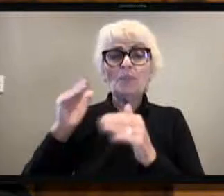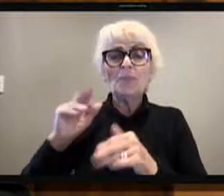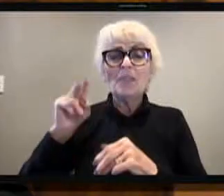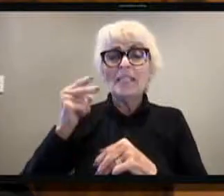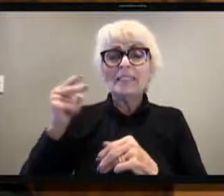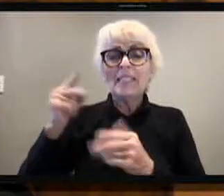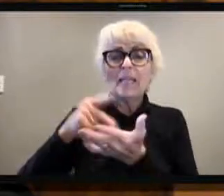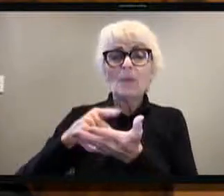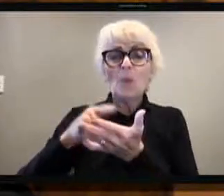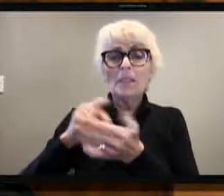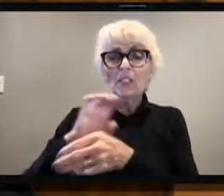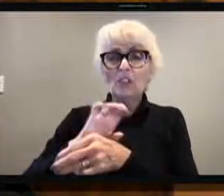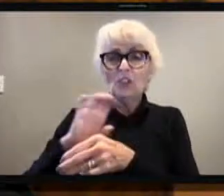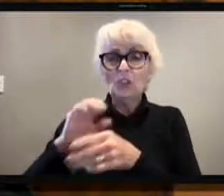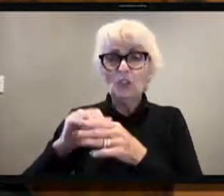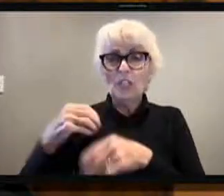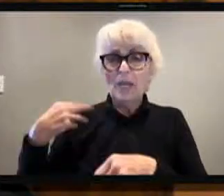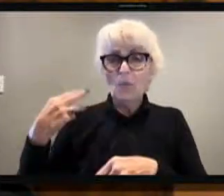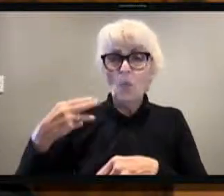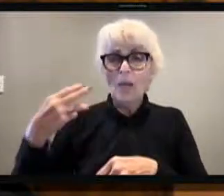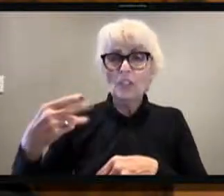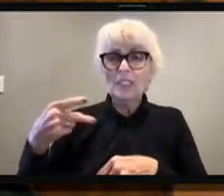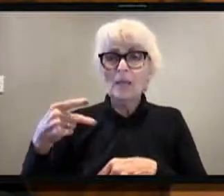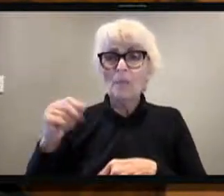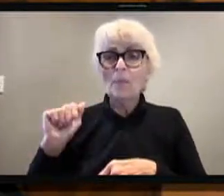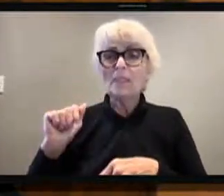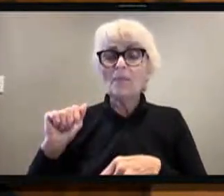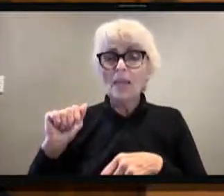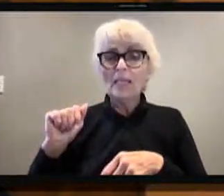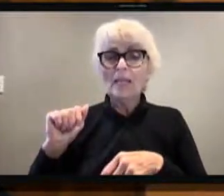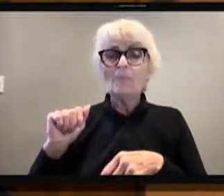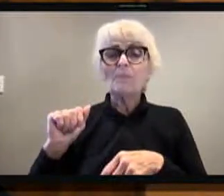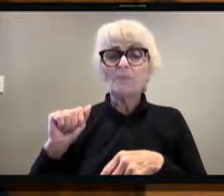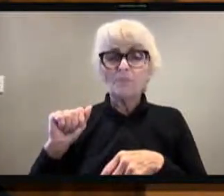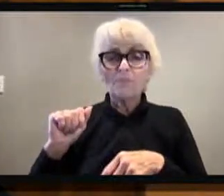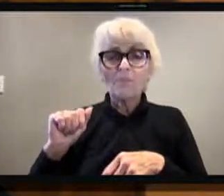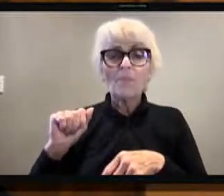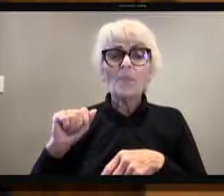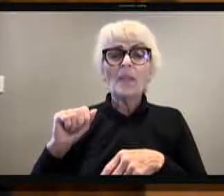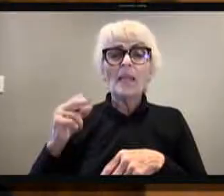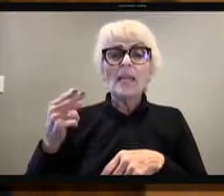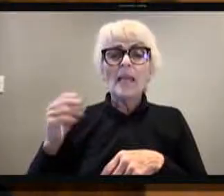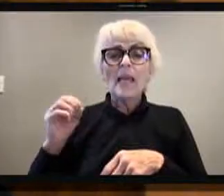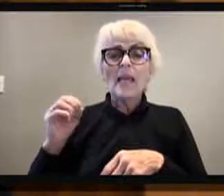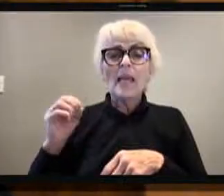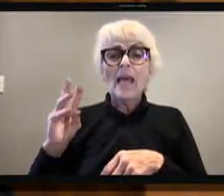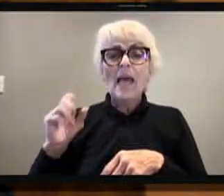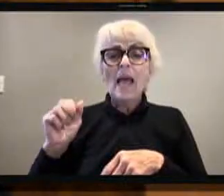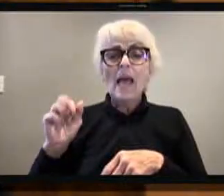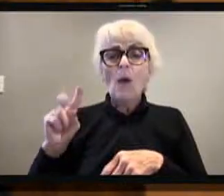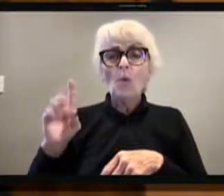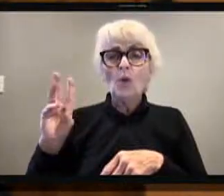in Washington, Pennsylvania, Howard, Wilbert, and